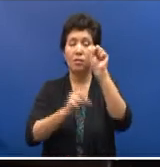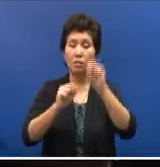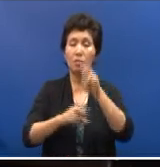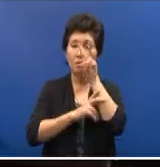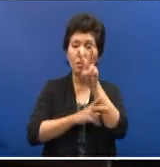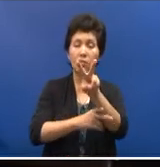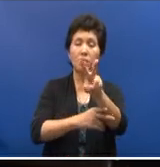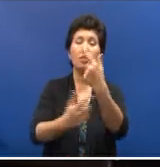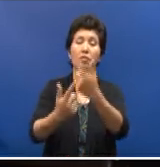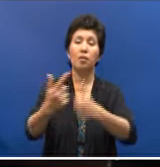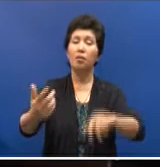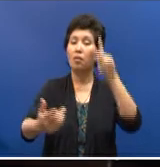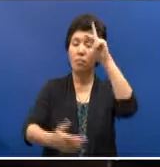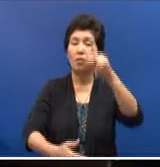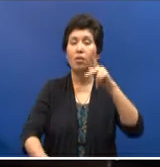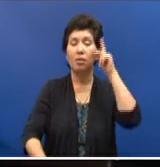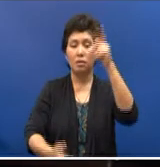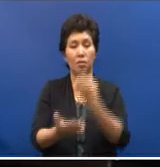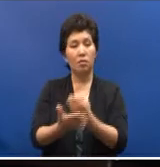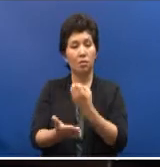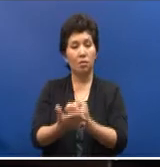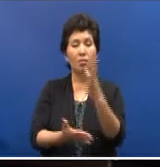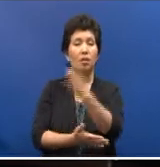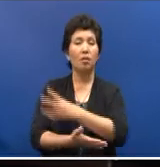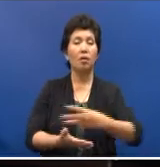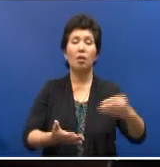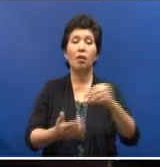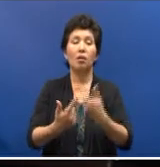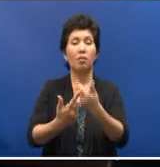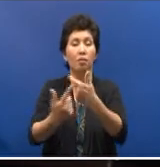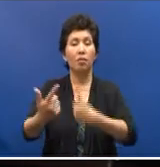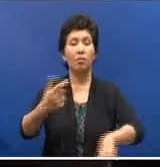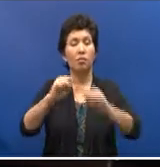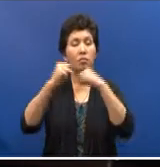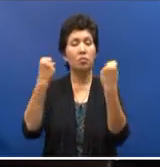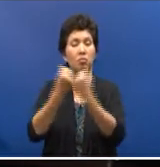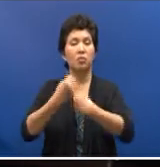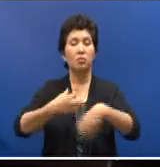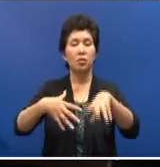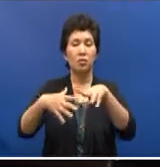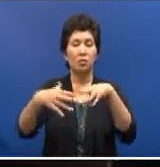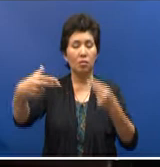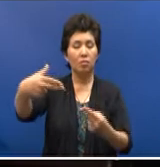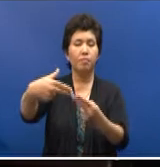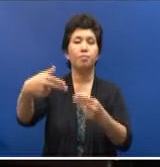seen from a political, economic, and also from the social angle.